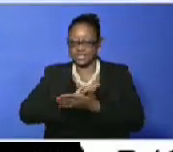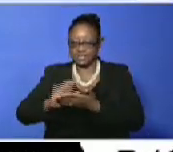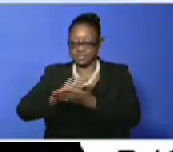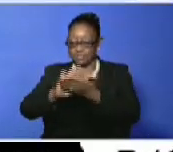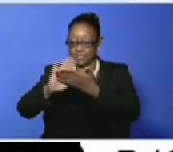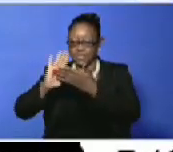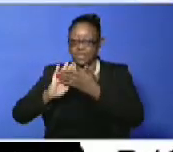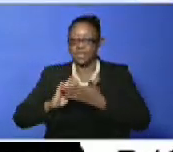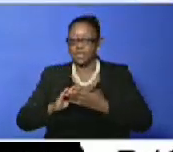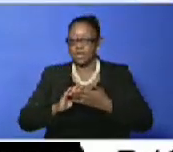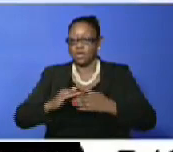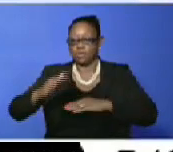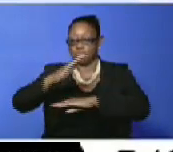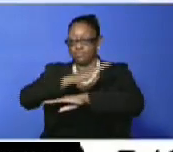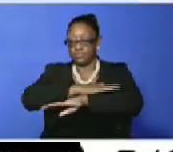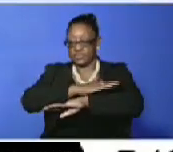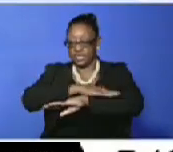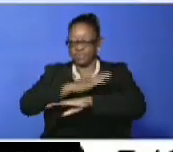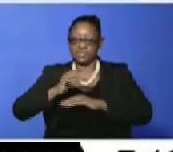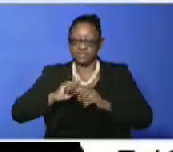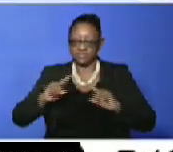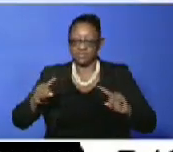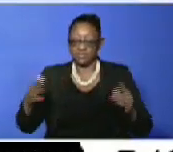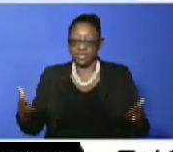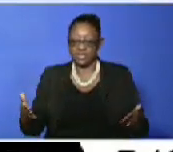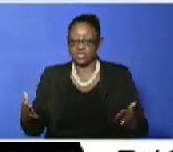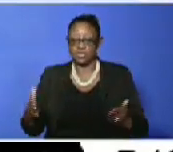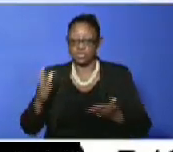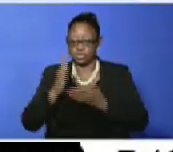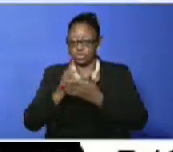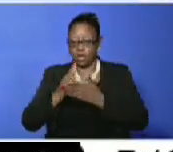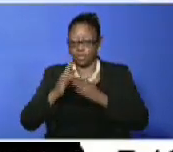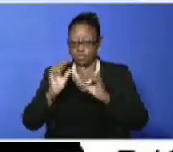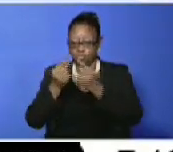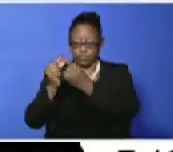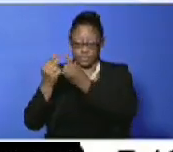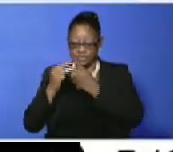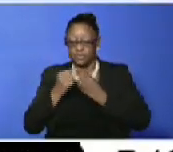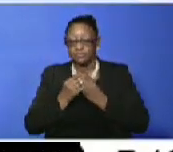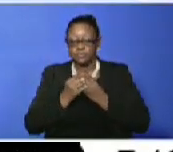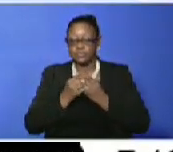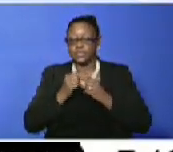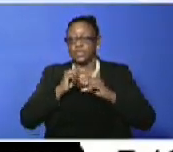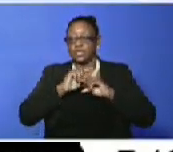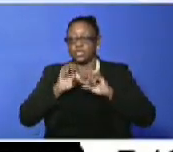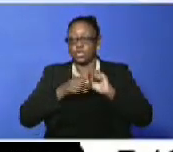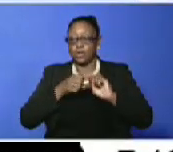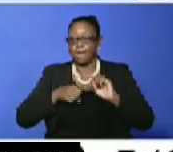surfaces often, and avoiding large gatherings. He is also reminding business owners to